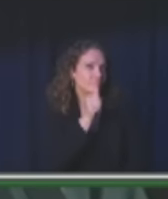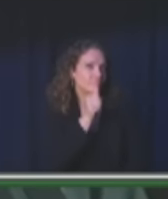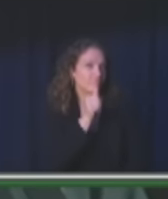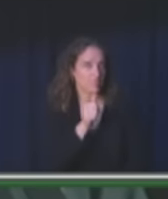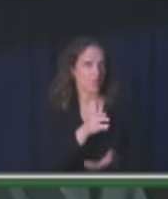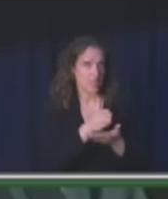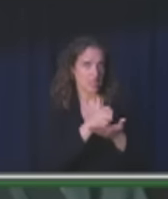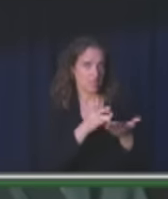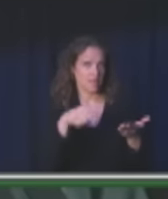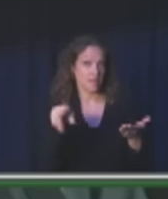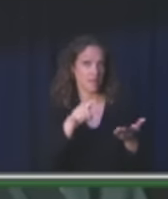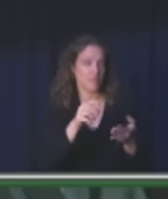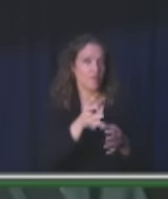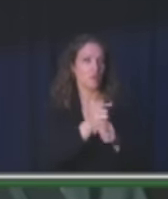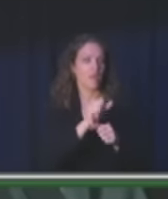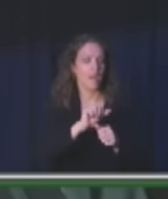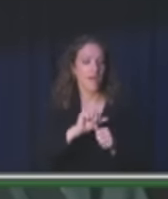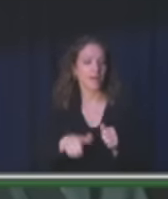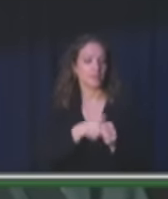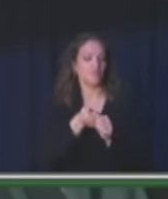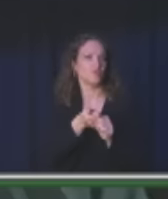Some of you got some extra help.